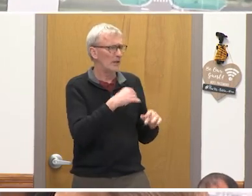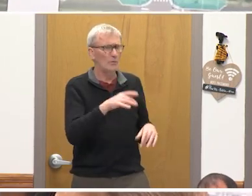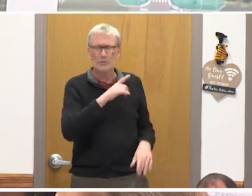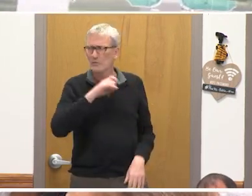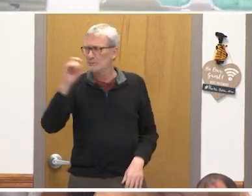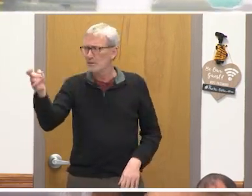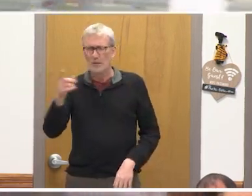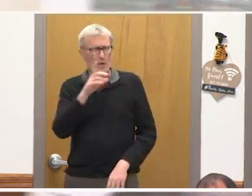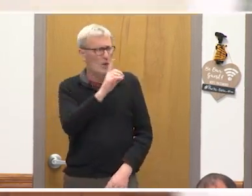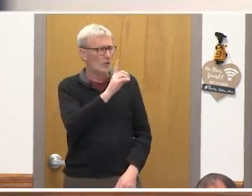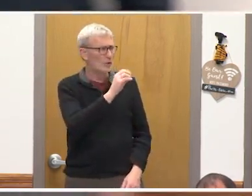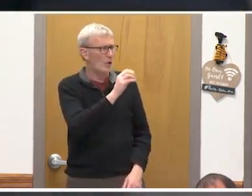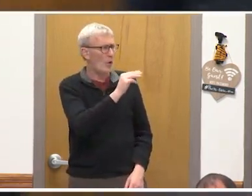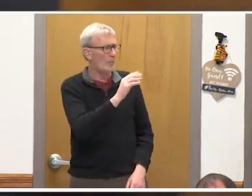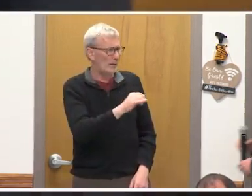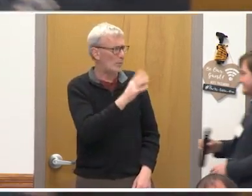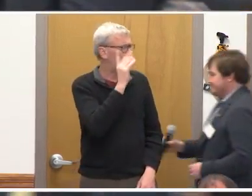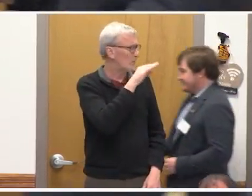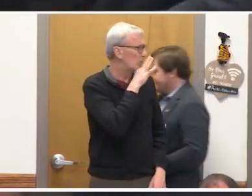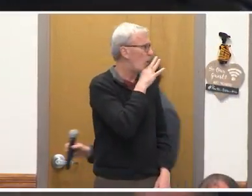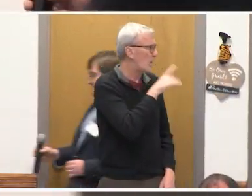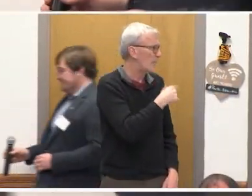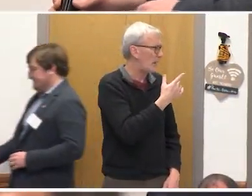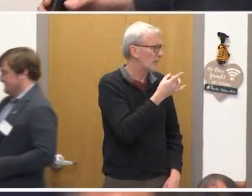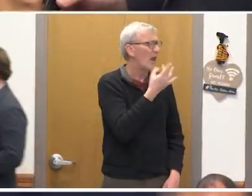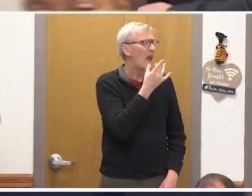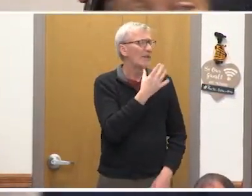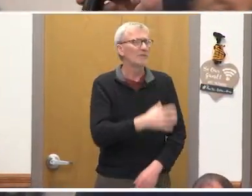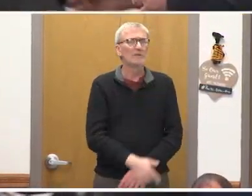Domi to answer questions about lights.